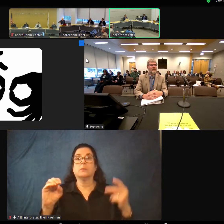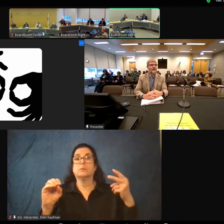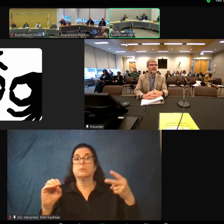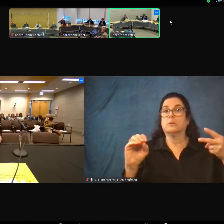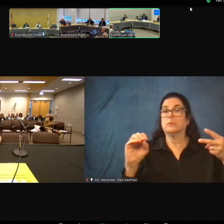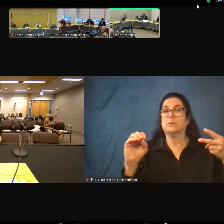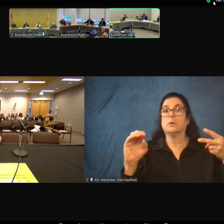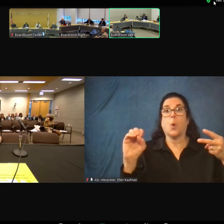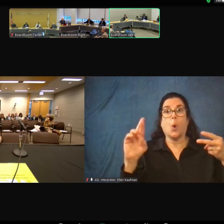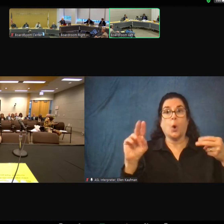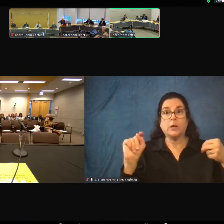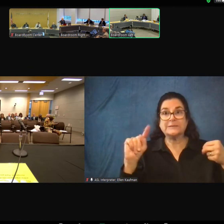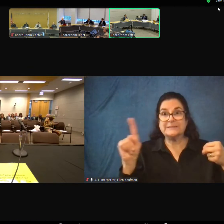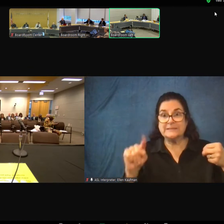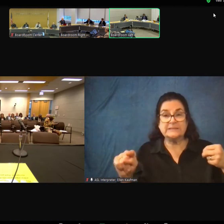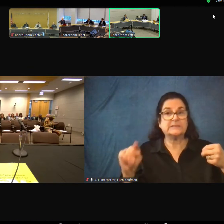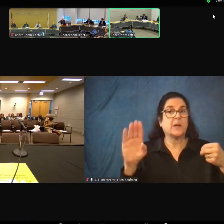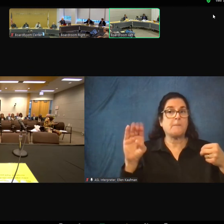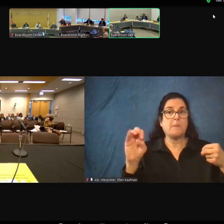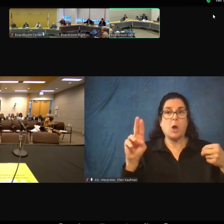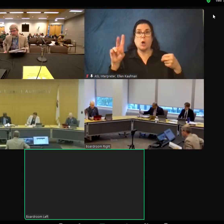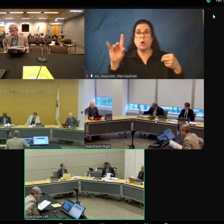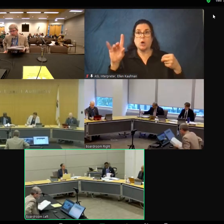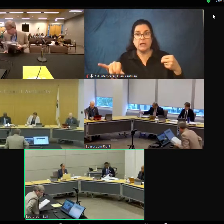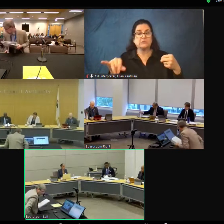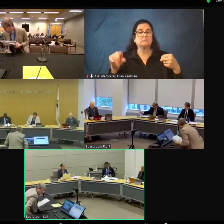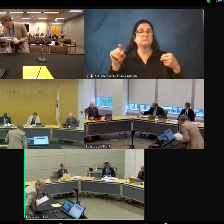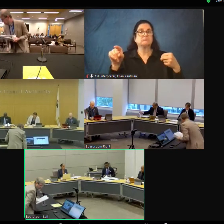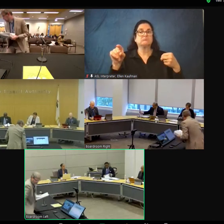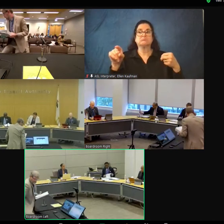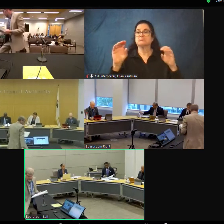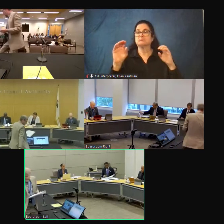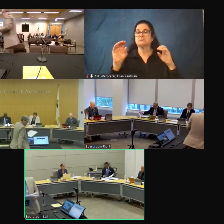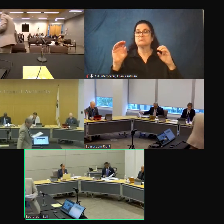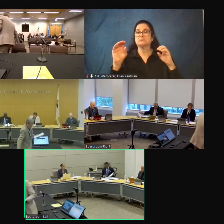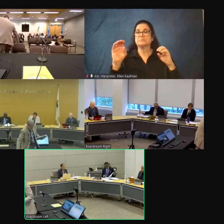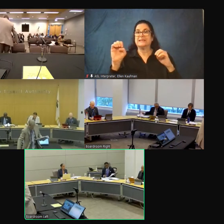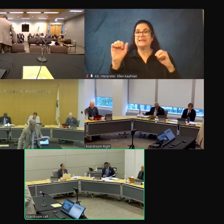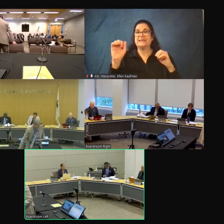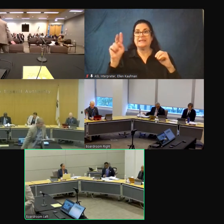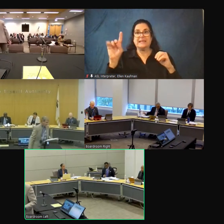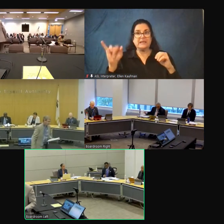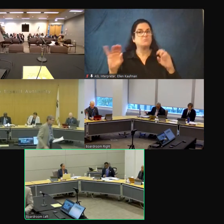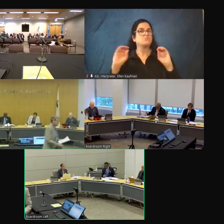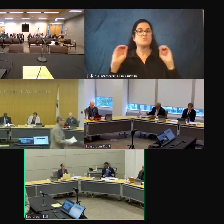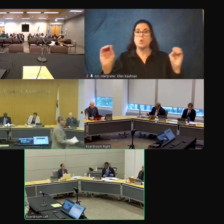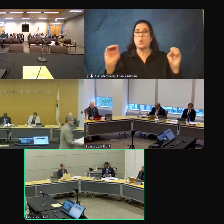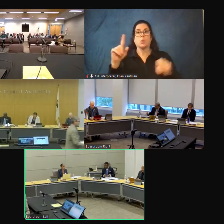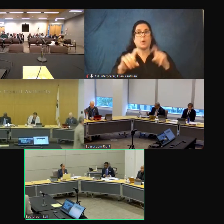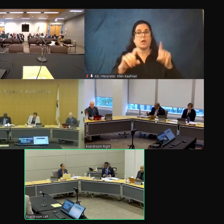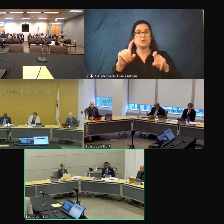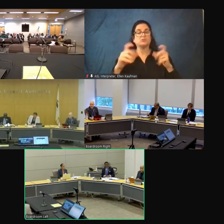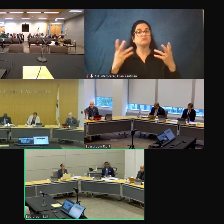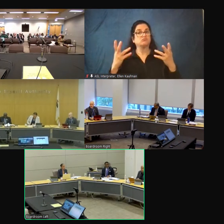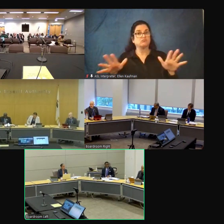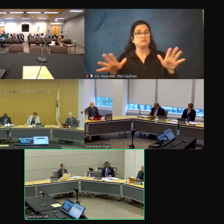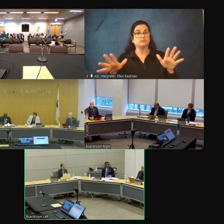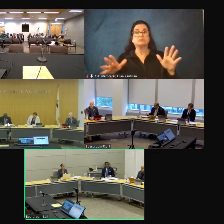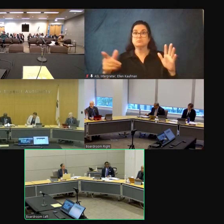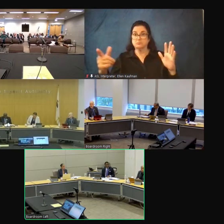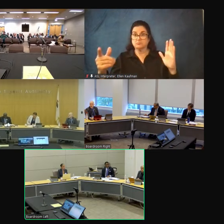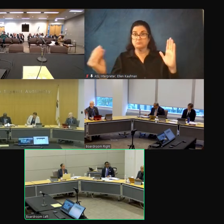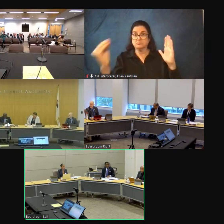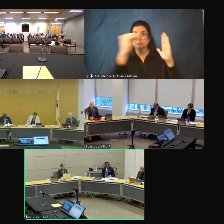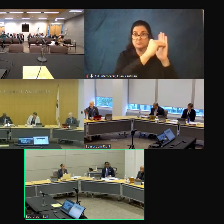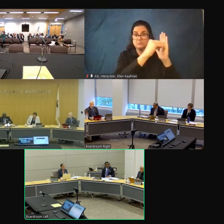questions. Director Eady? No questions. Director Jakes, there are no further questions. May I now have the place this item on this for board